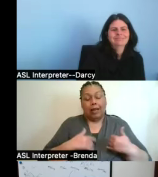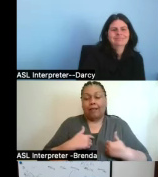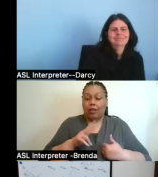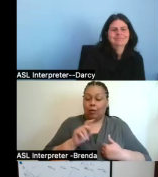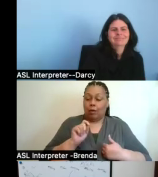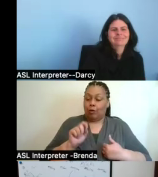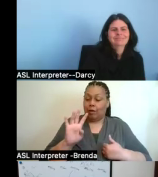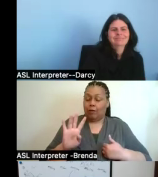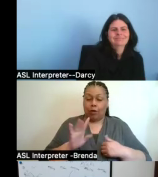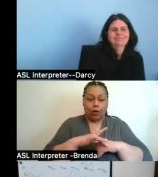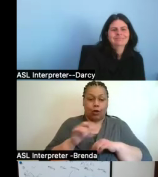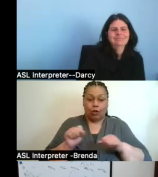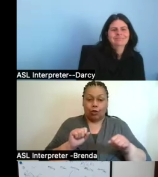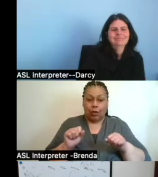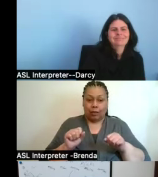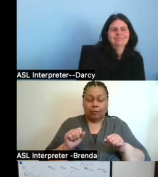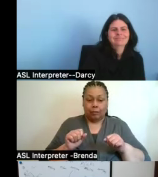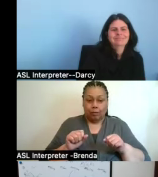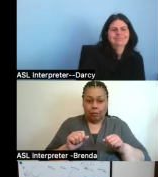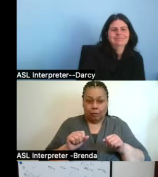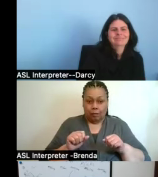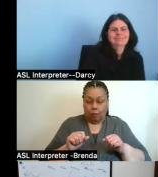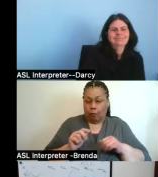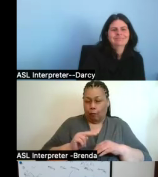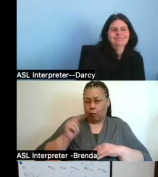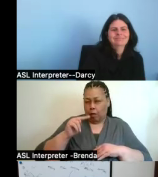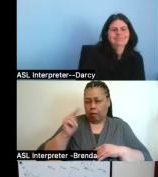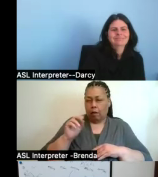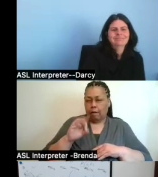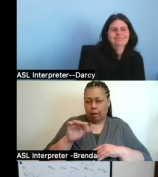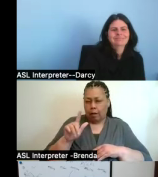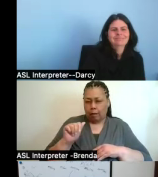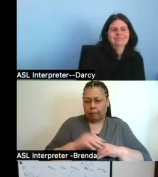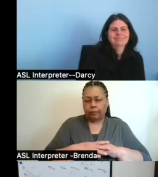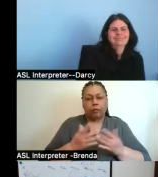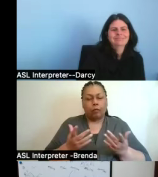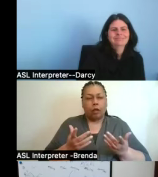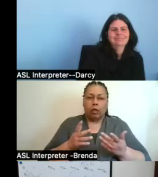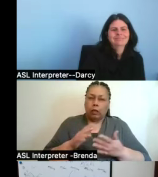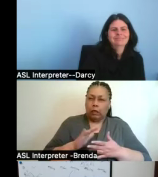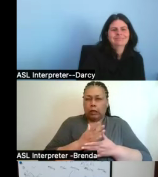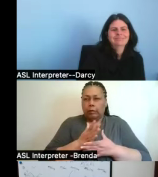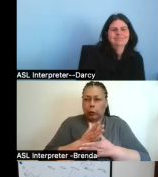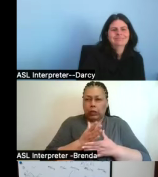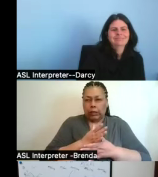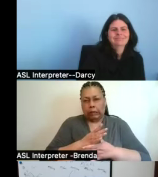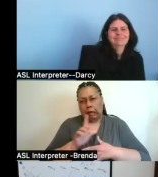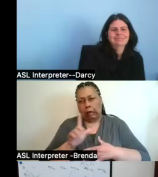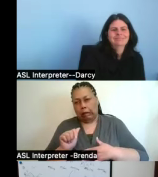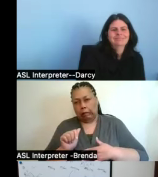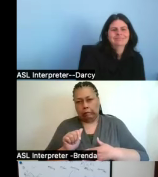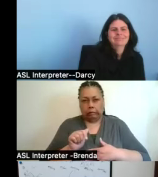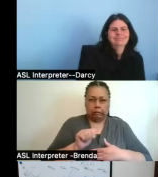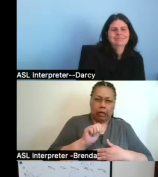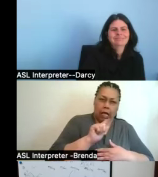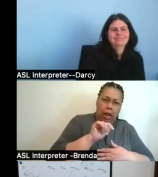3.4 earthquake north of LA. So it was kind of between LA,